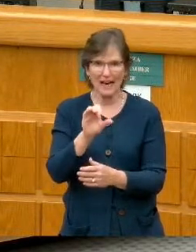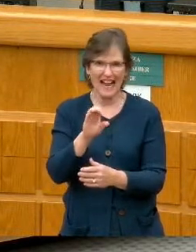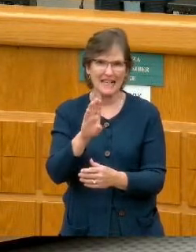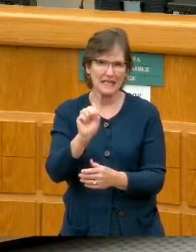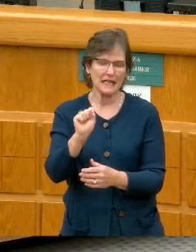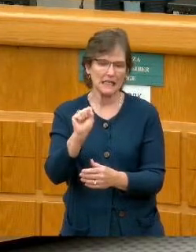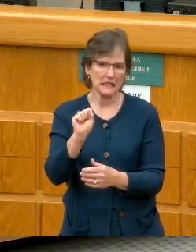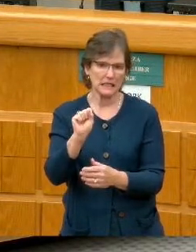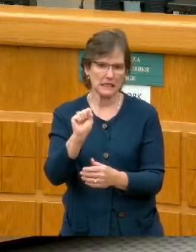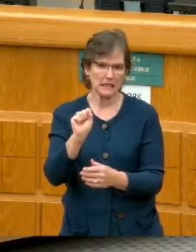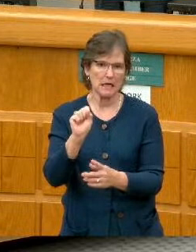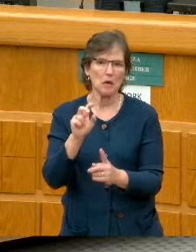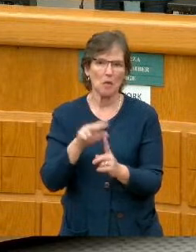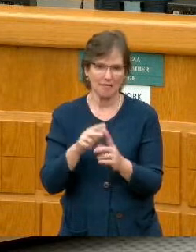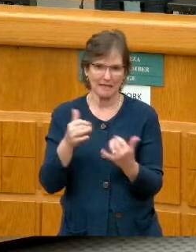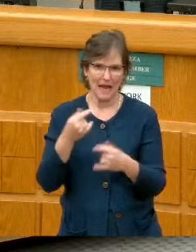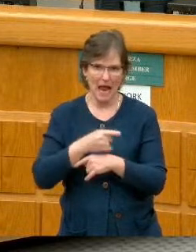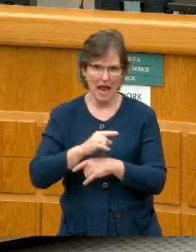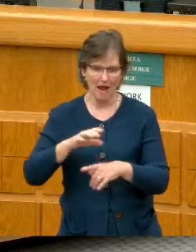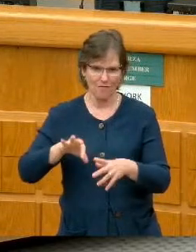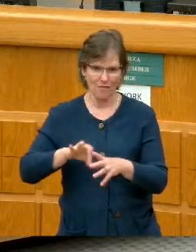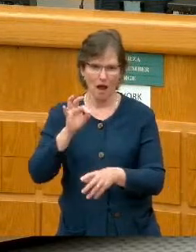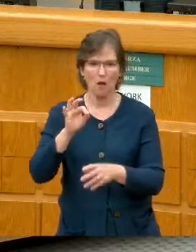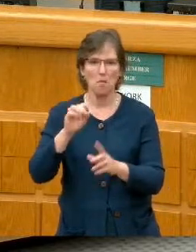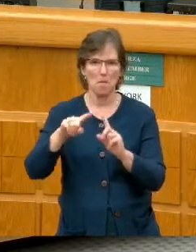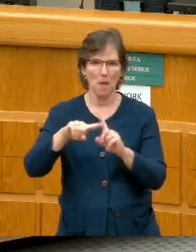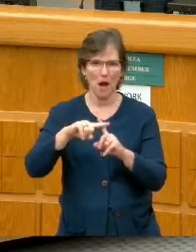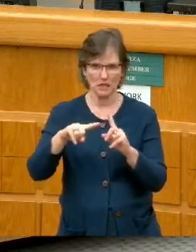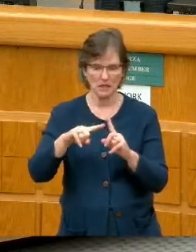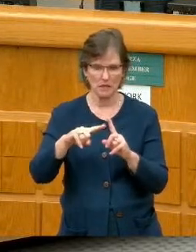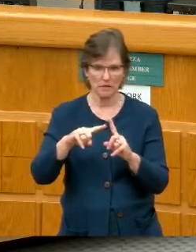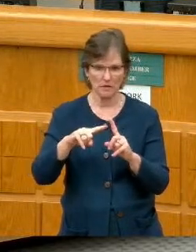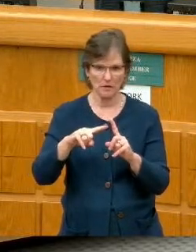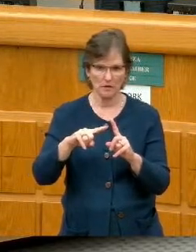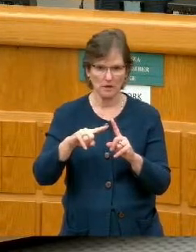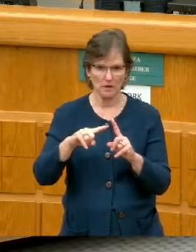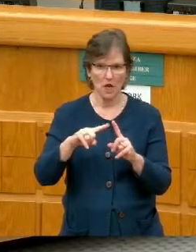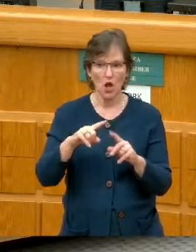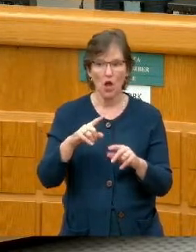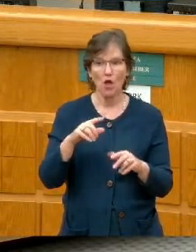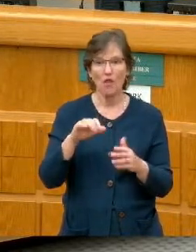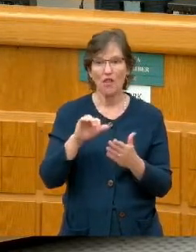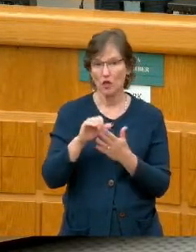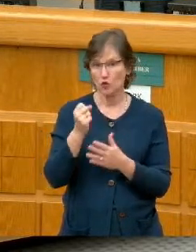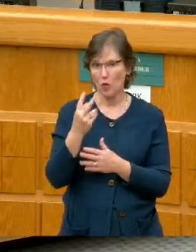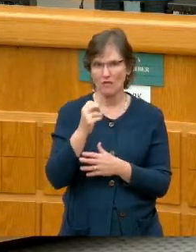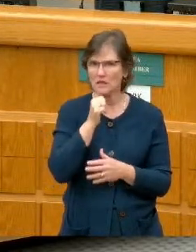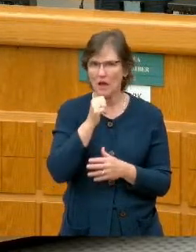that apply to today. And none of these 12 are backlogged.